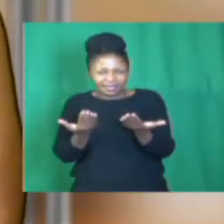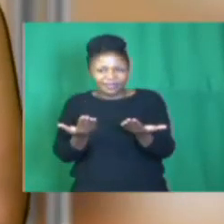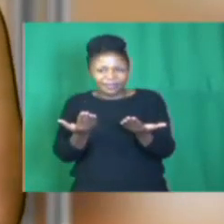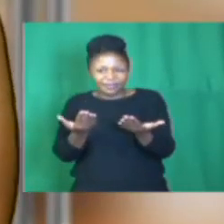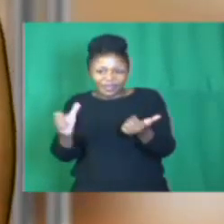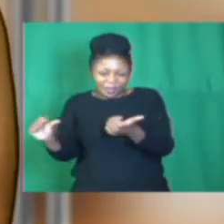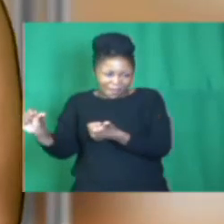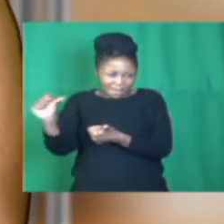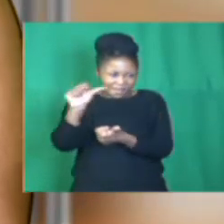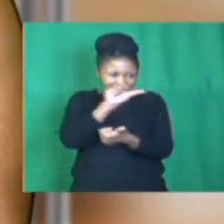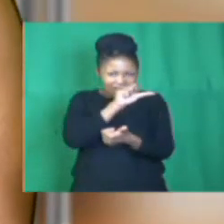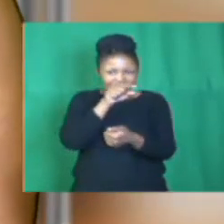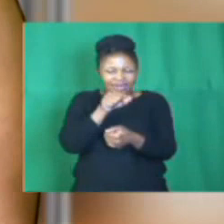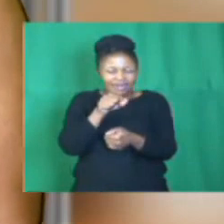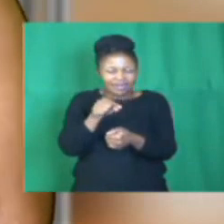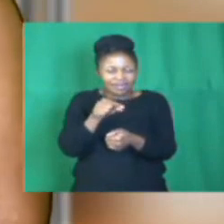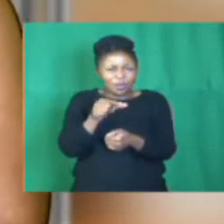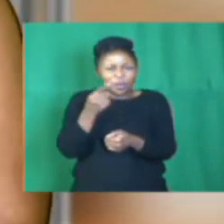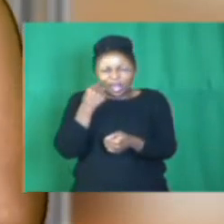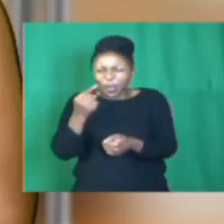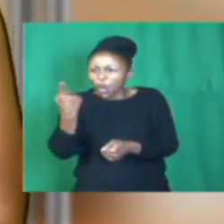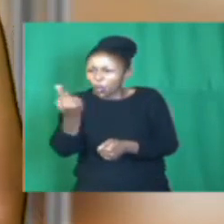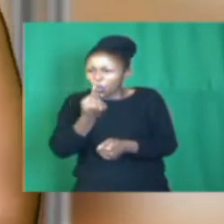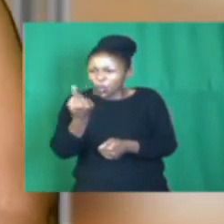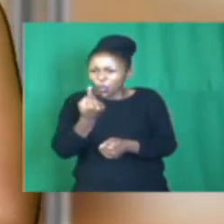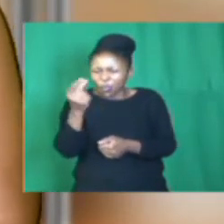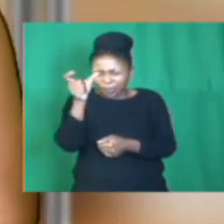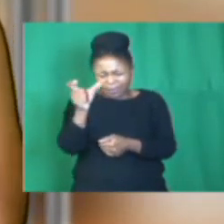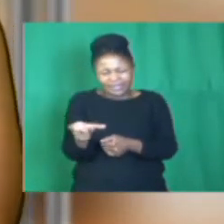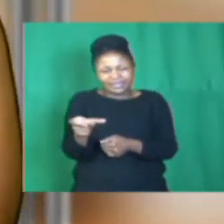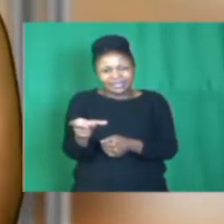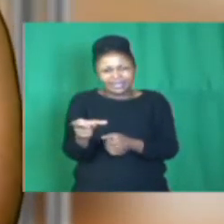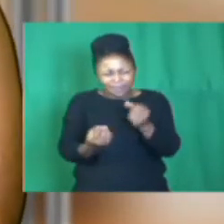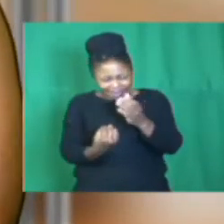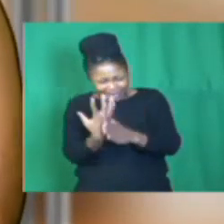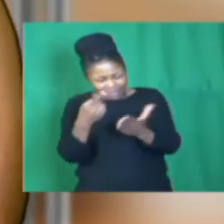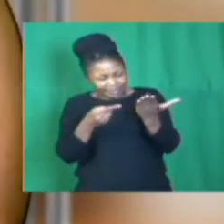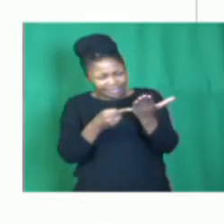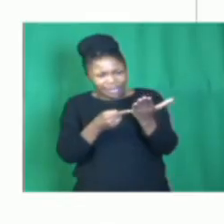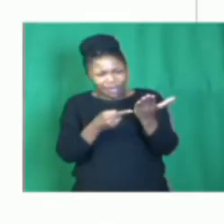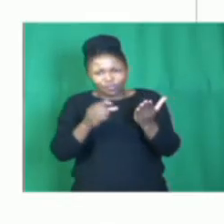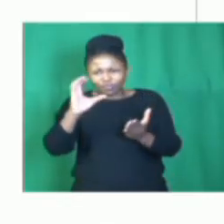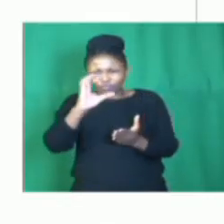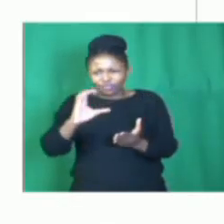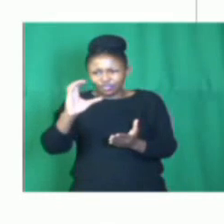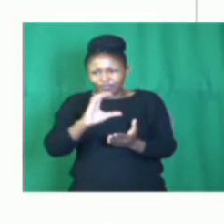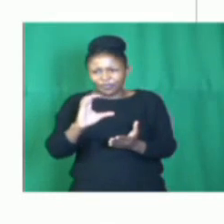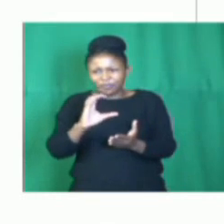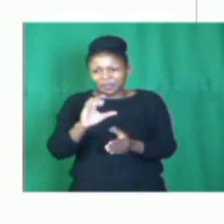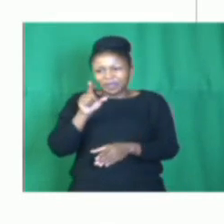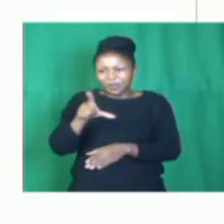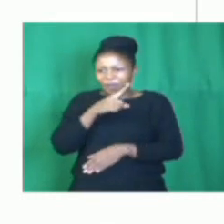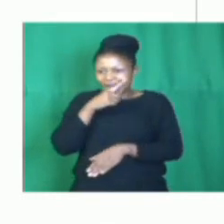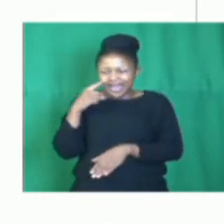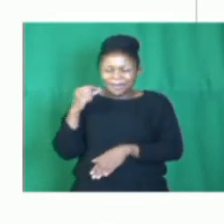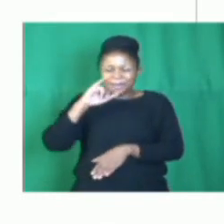the text and you pick the person who established the city of Chicago. In this instance, it is Jean